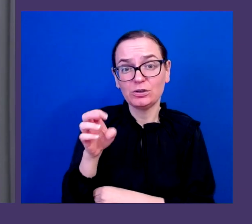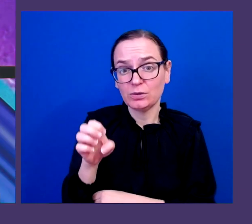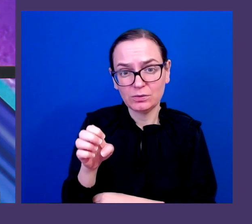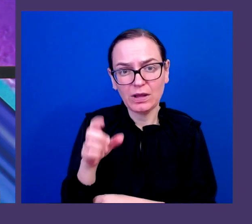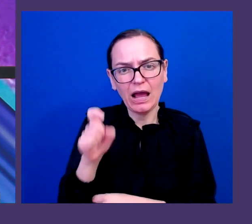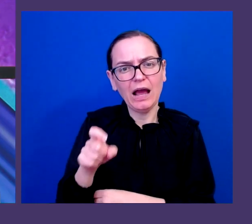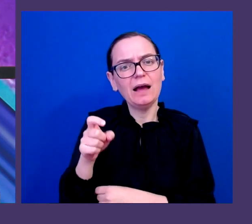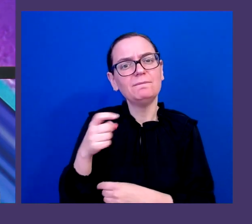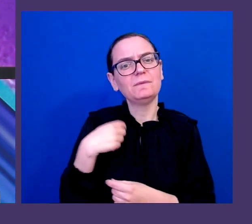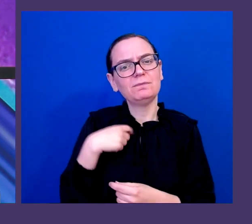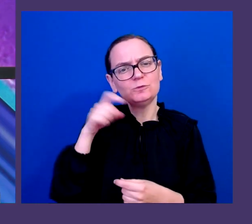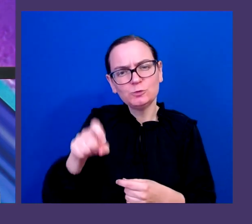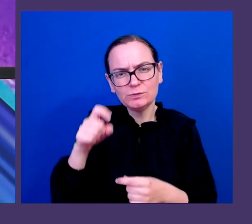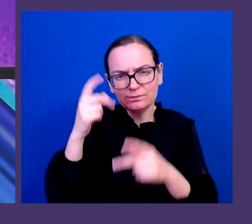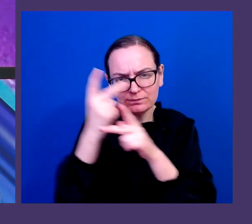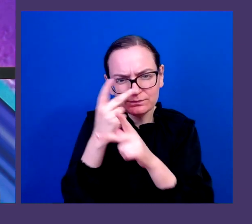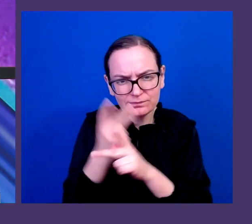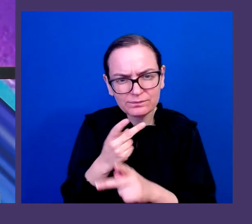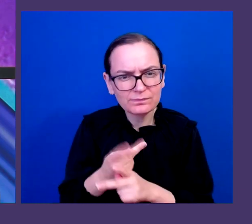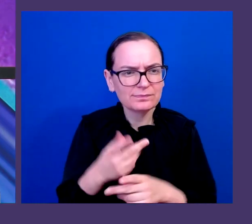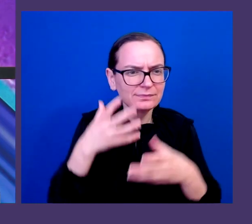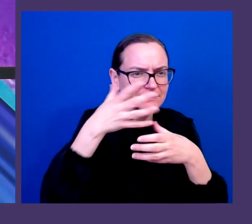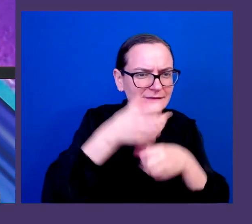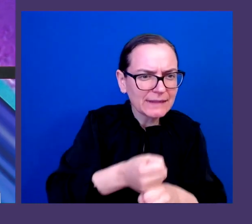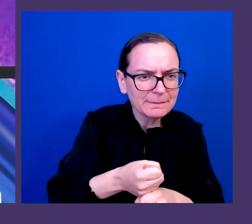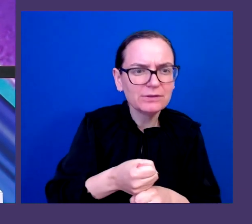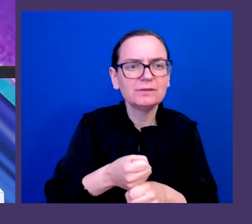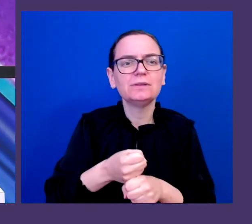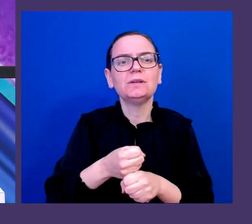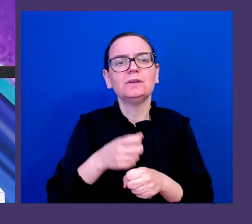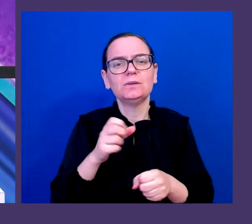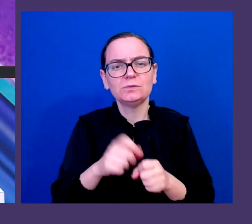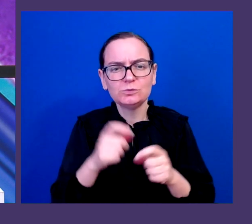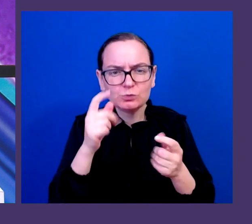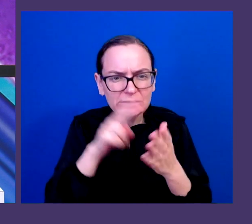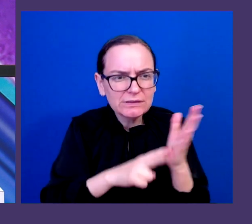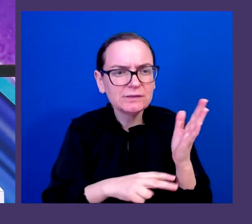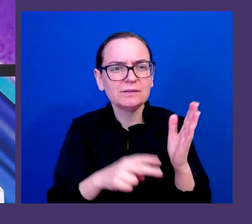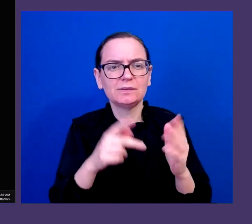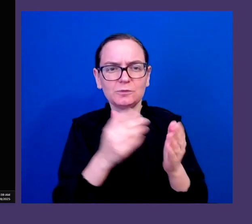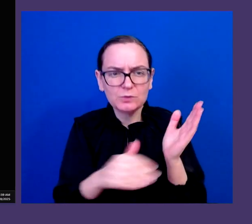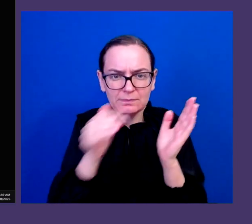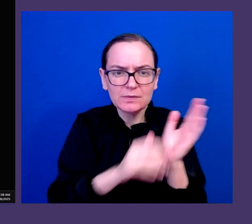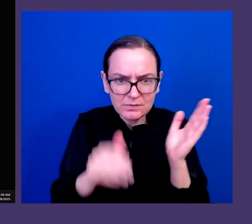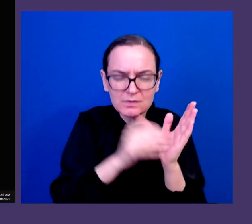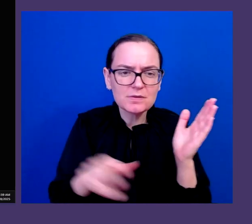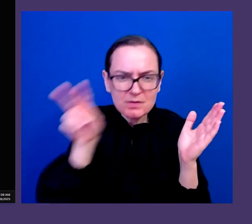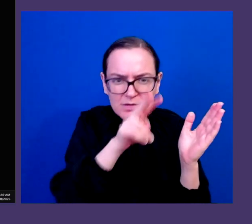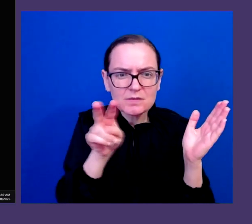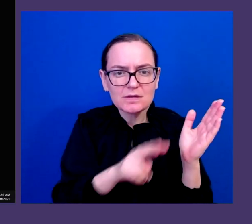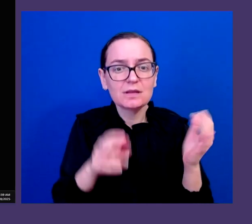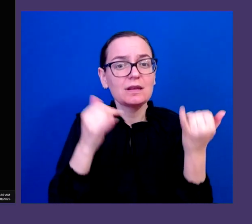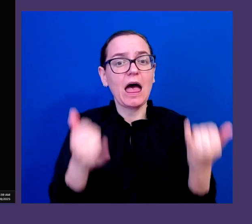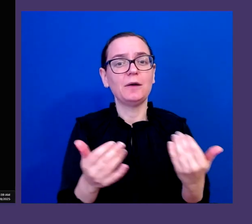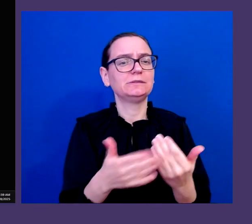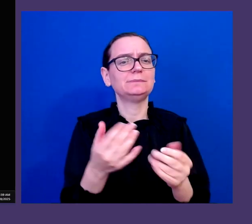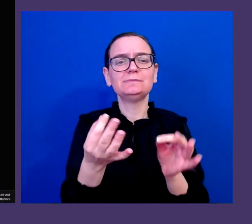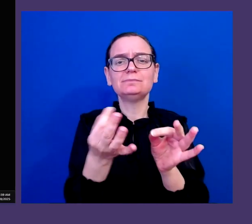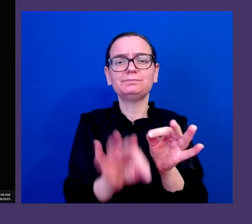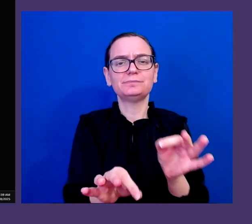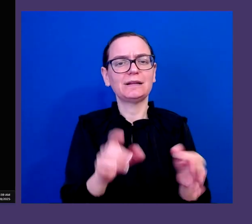it, close it, and do that rinse and repeat 10, 15 times. Yeah. Now I can simply just come in here and I click on the App Start Summary.